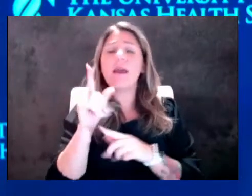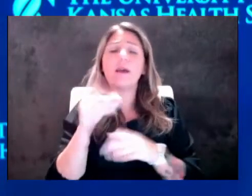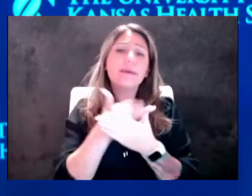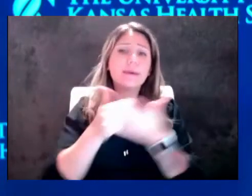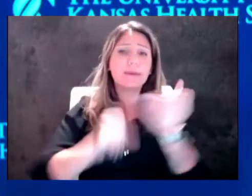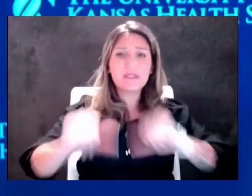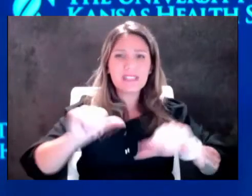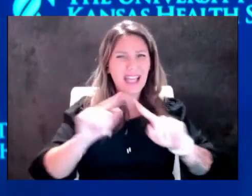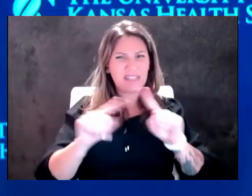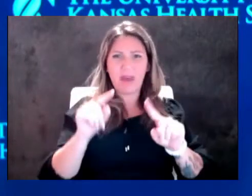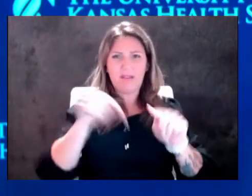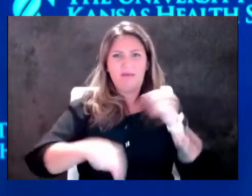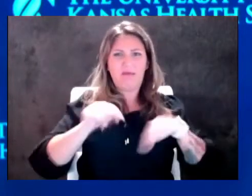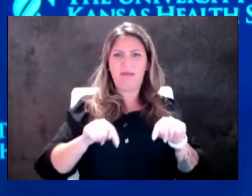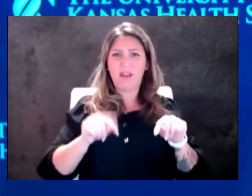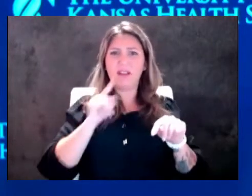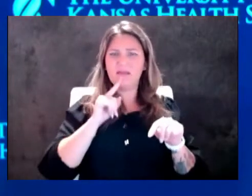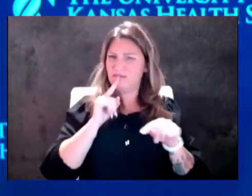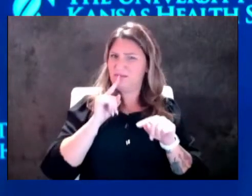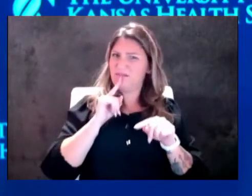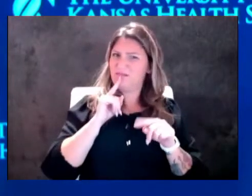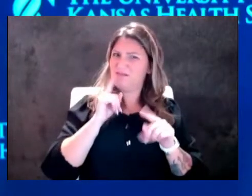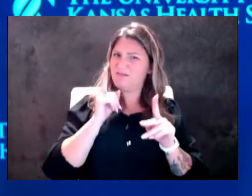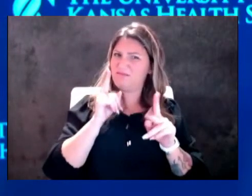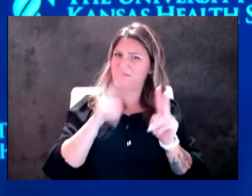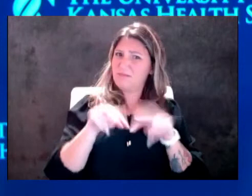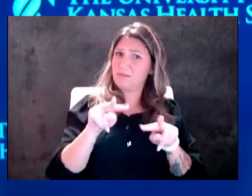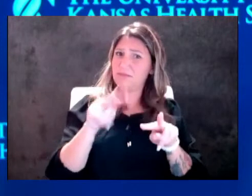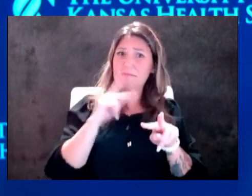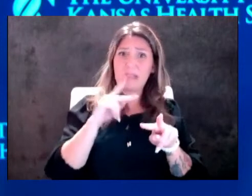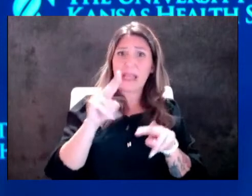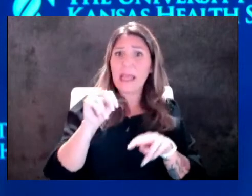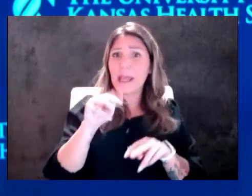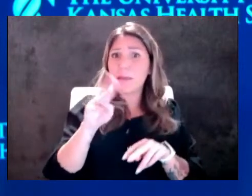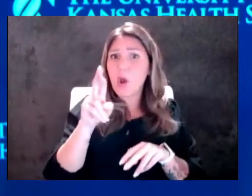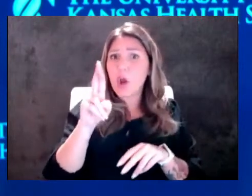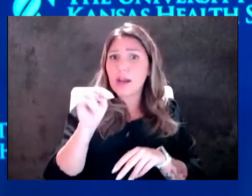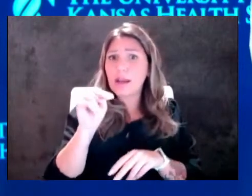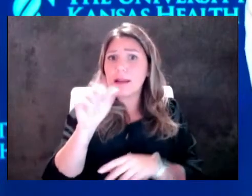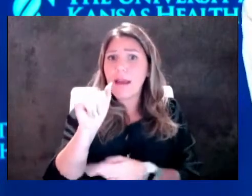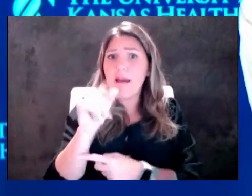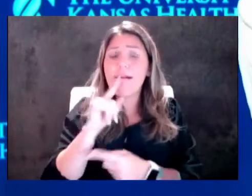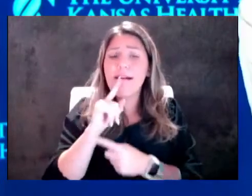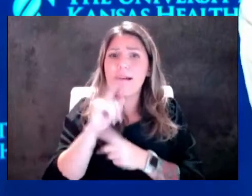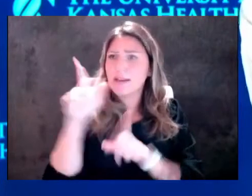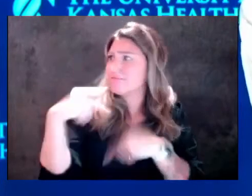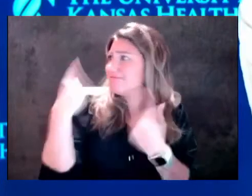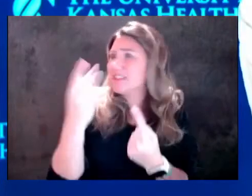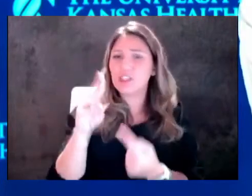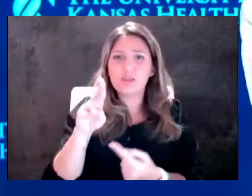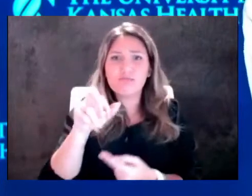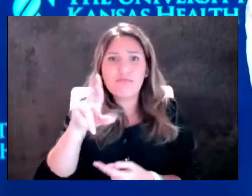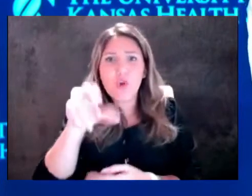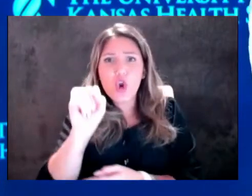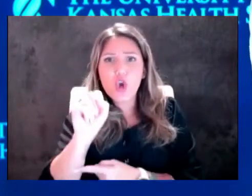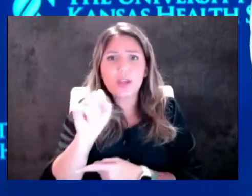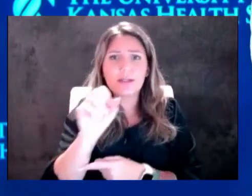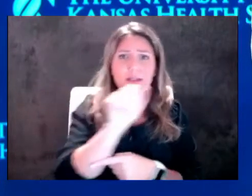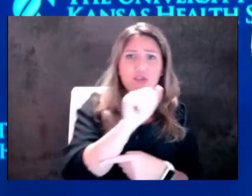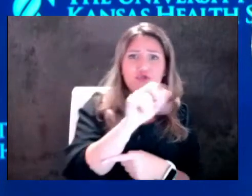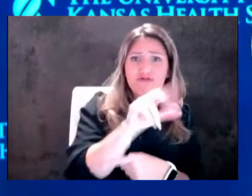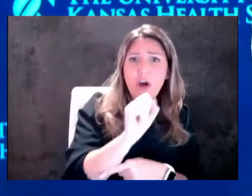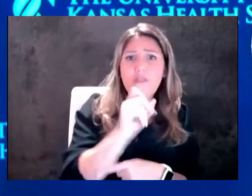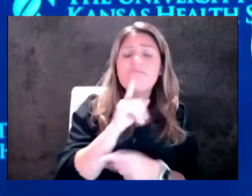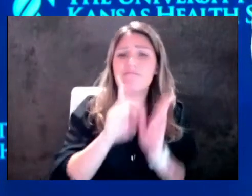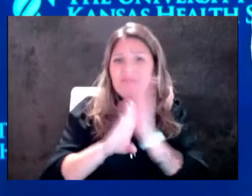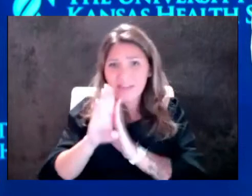it, we've been having them out here since MERS and SARS, right? Because those vaccinations were developed in response to